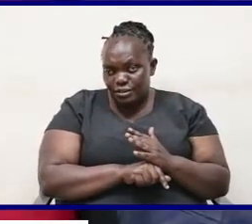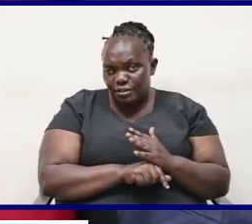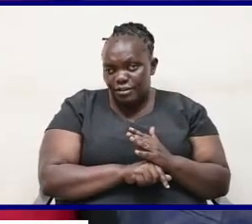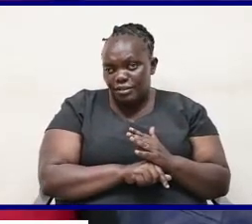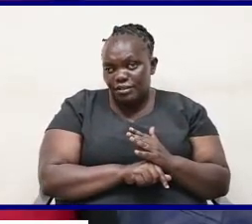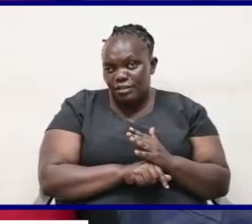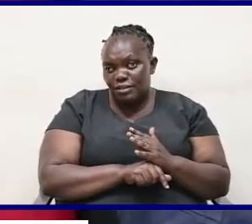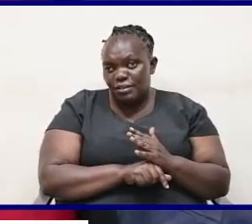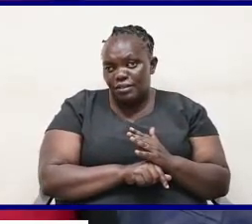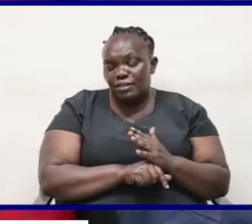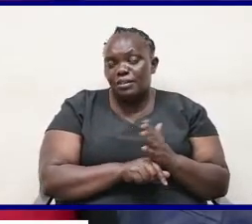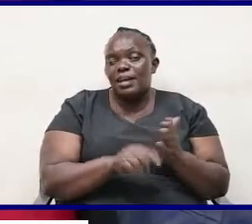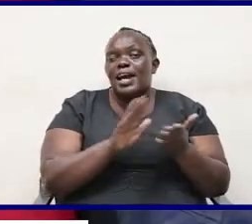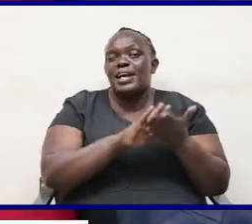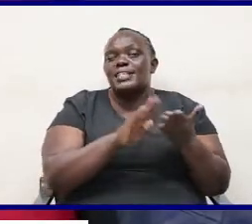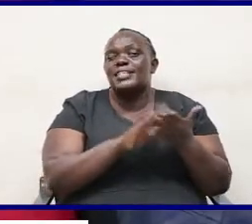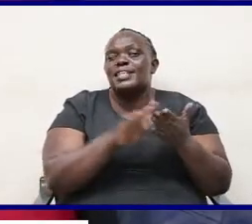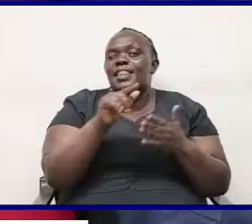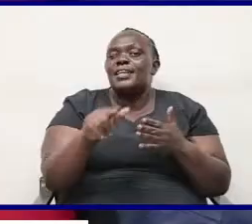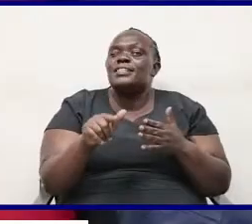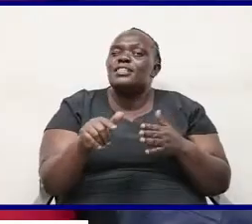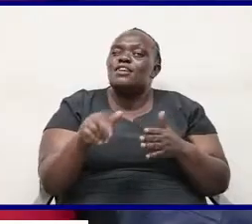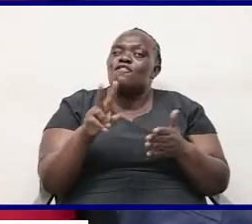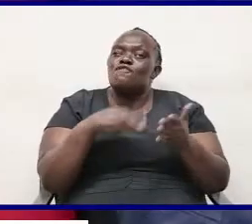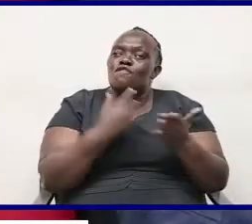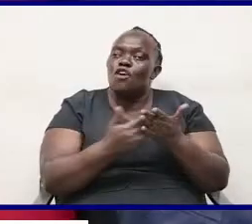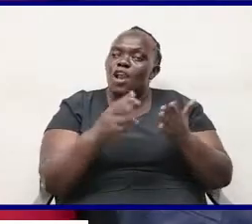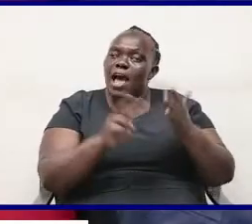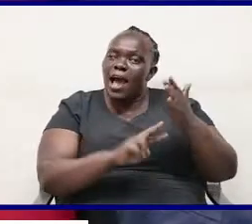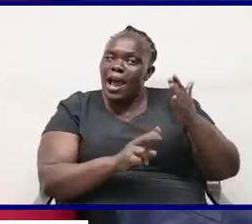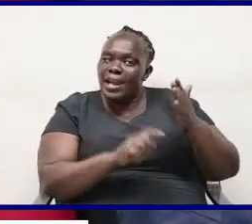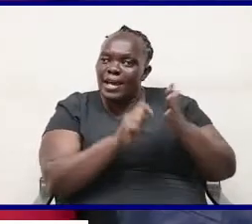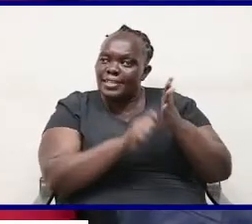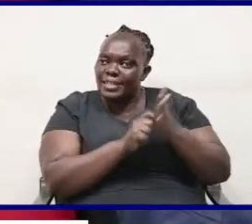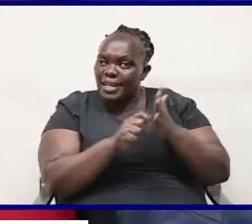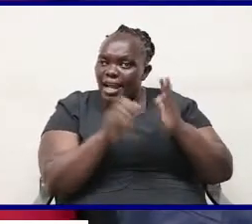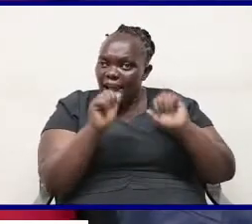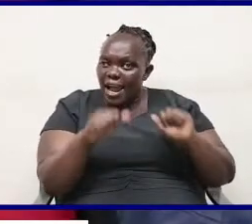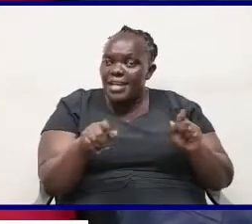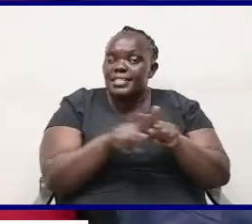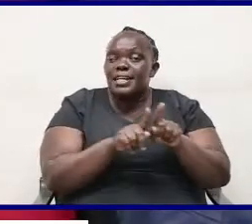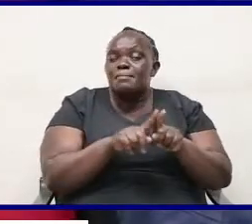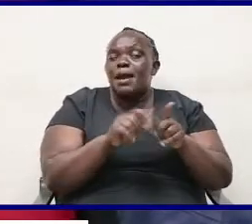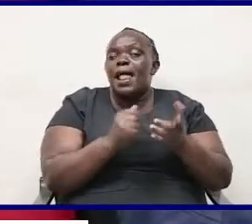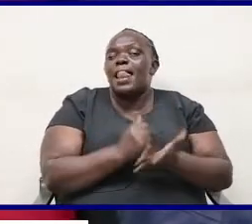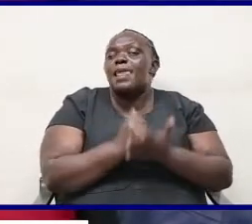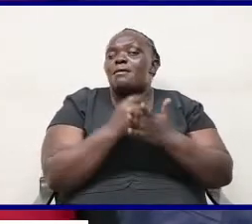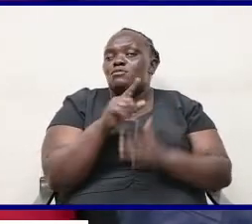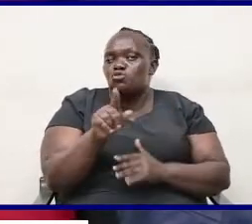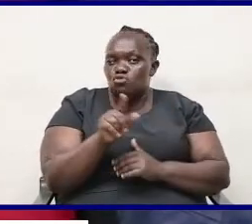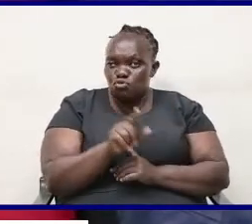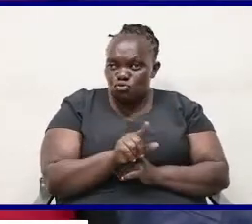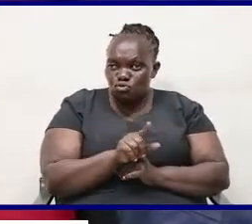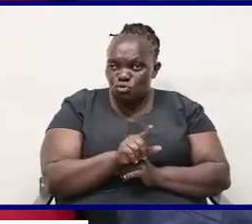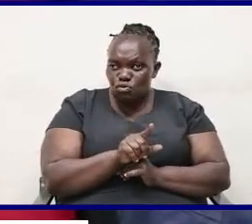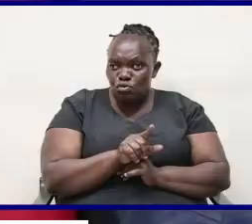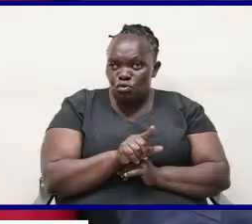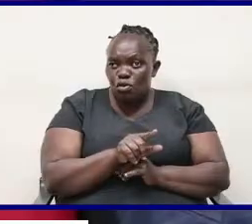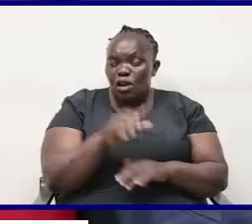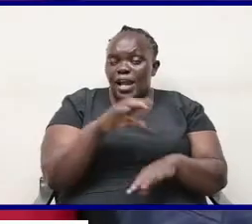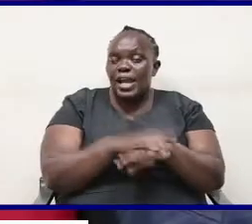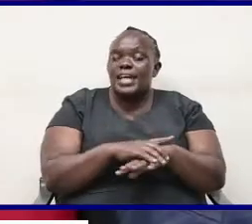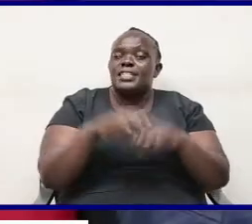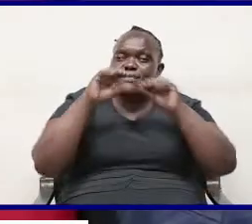the agencies that fall under industry that can also help you